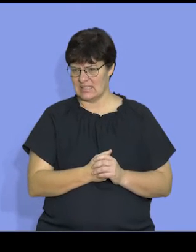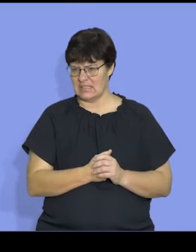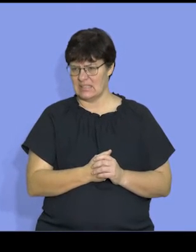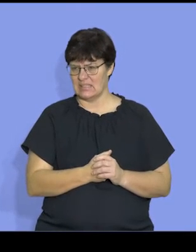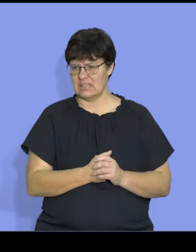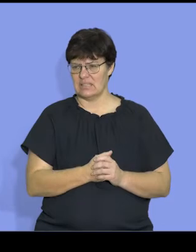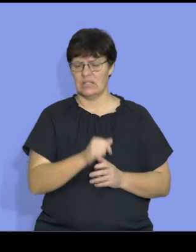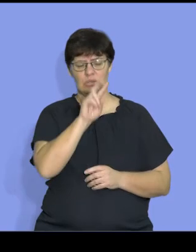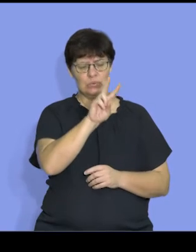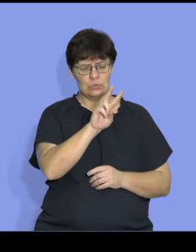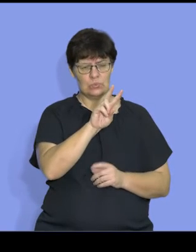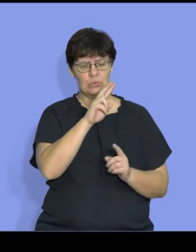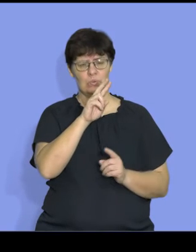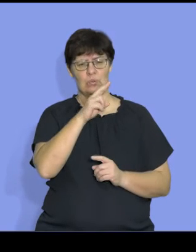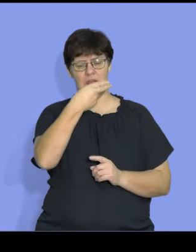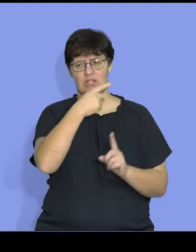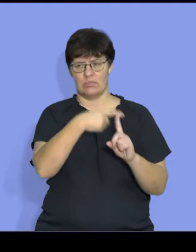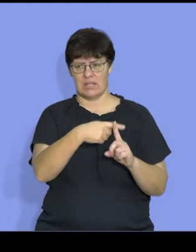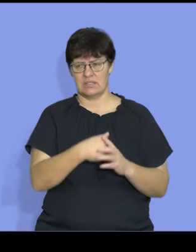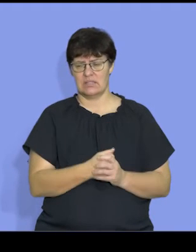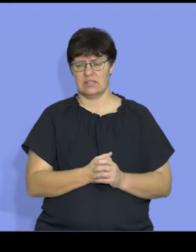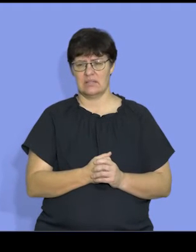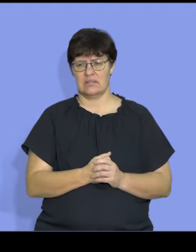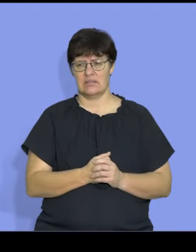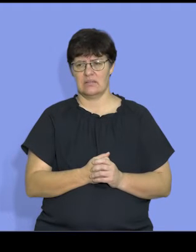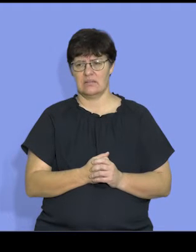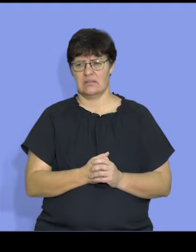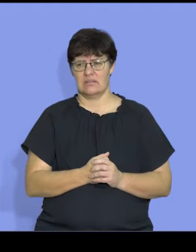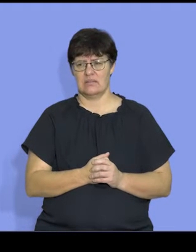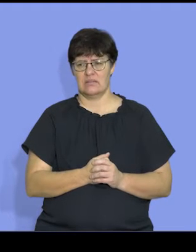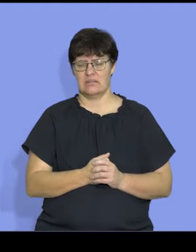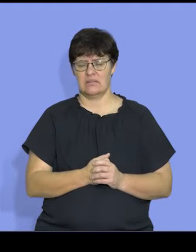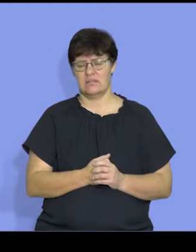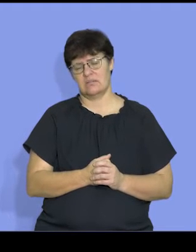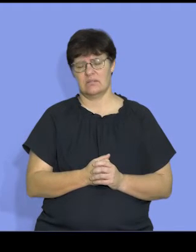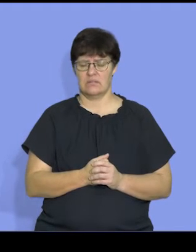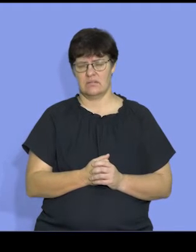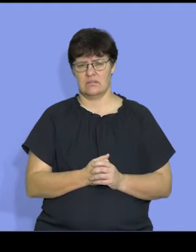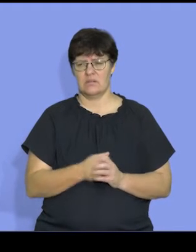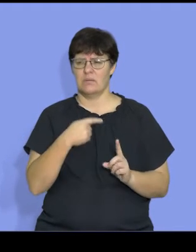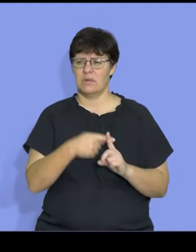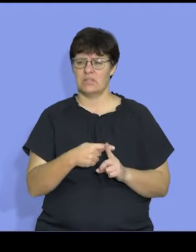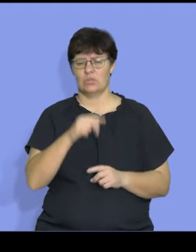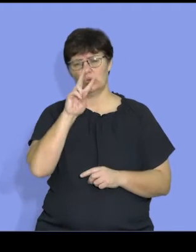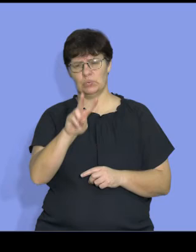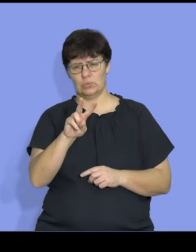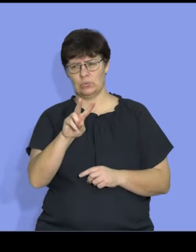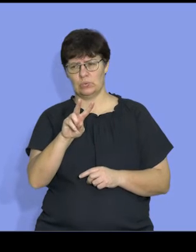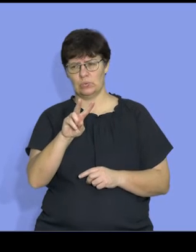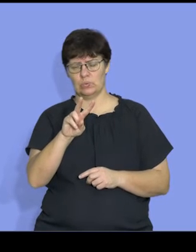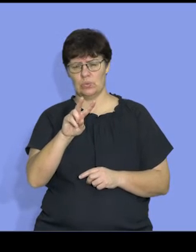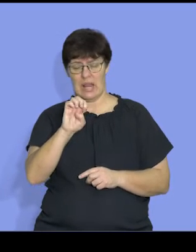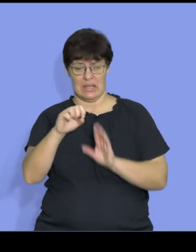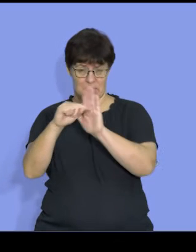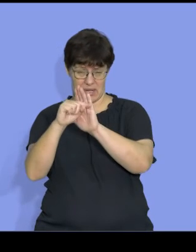2H plus, okay? These two of them, okay? Plus 2 electrons, okay? Because the